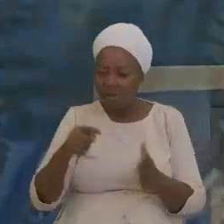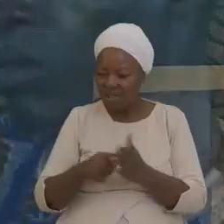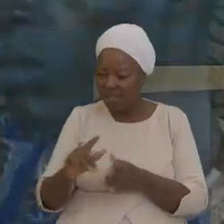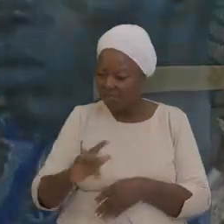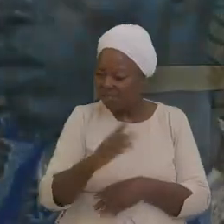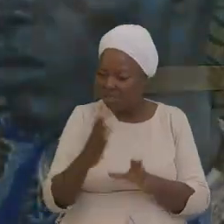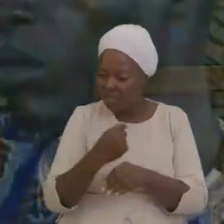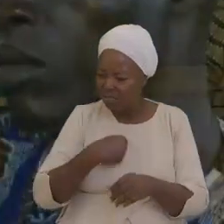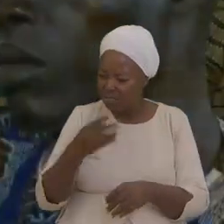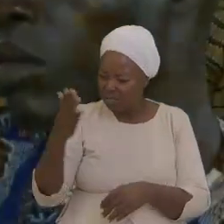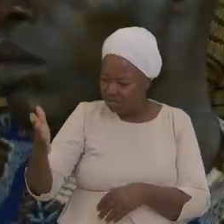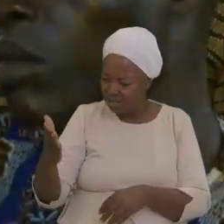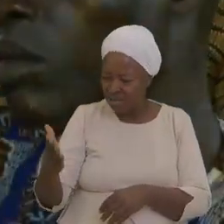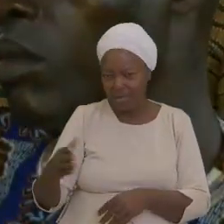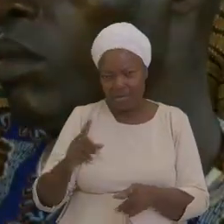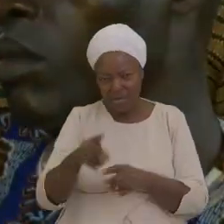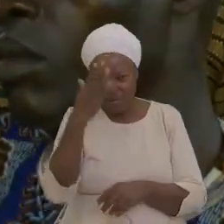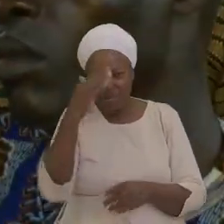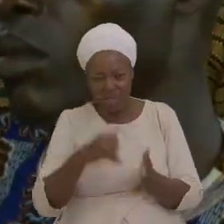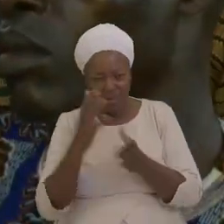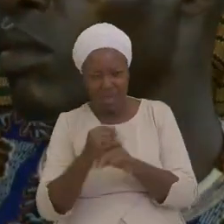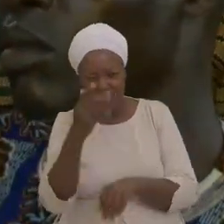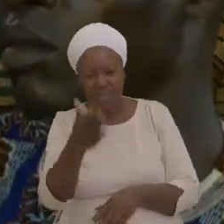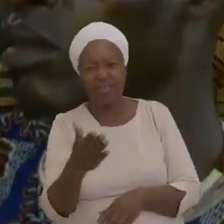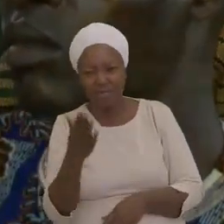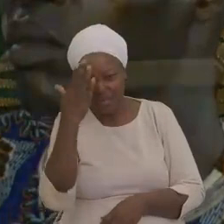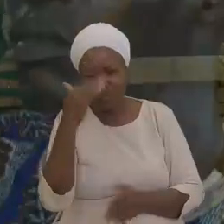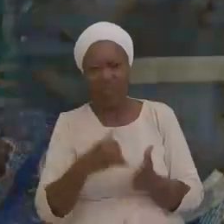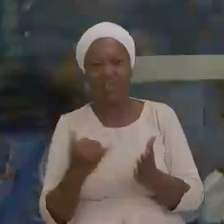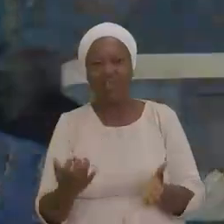Of course, you know it will take you there.